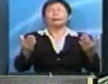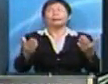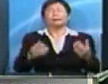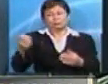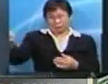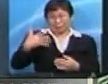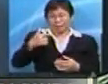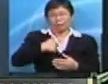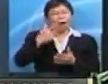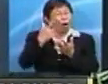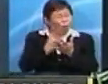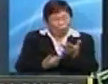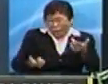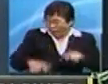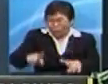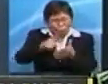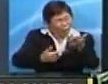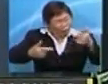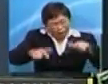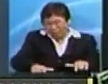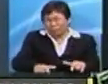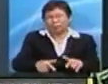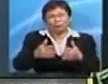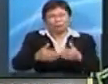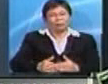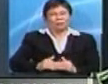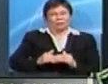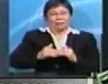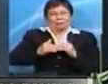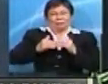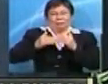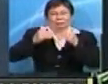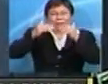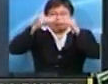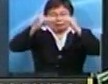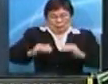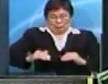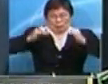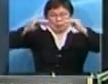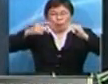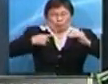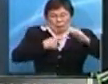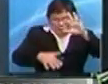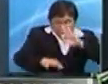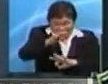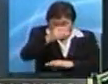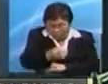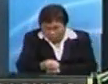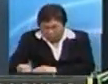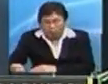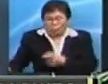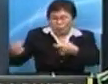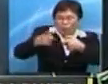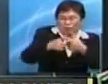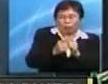no matter what it takes, if we're going on to the next phase, when we do, if we do find debris related